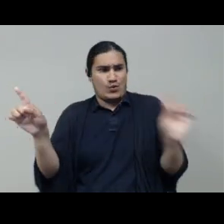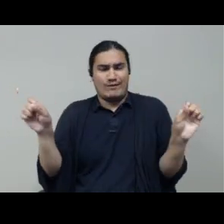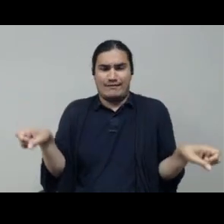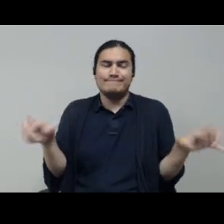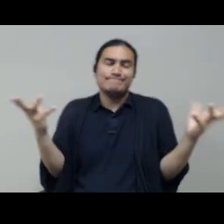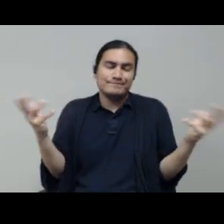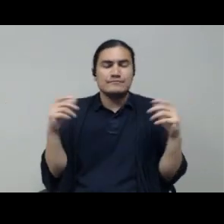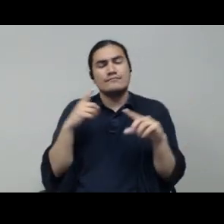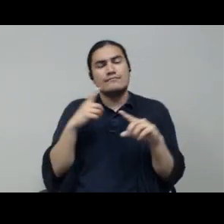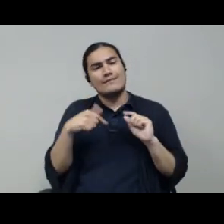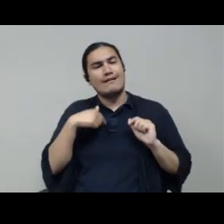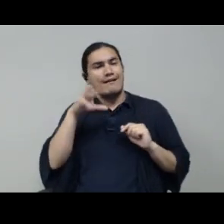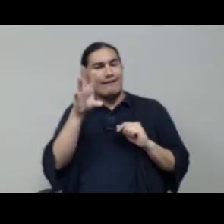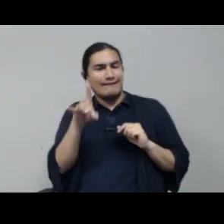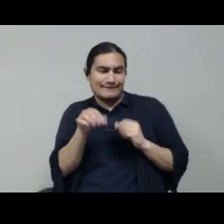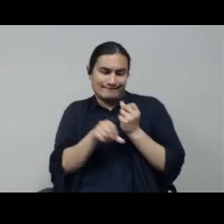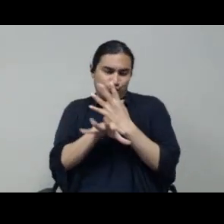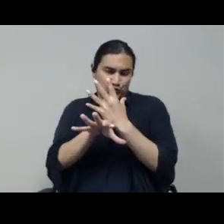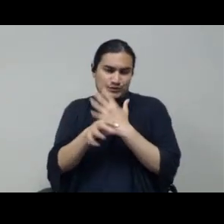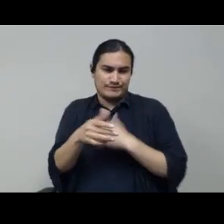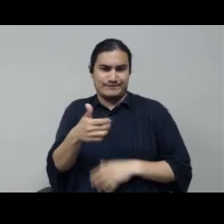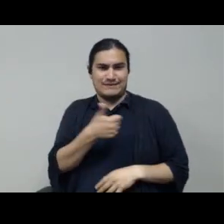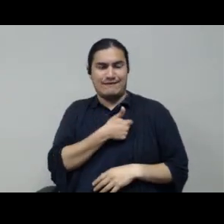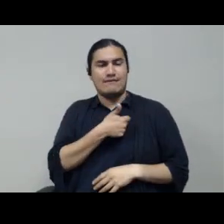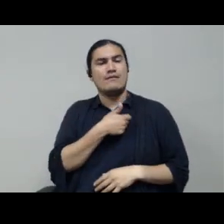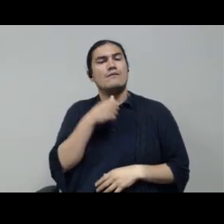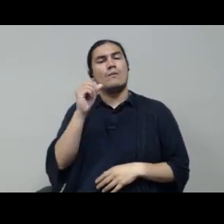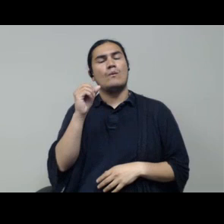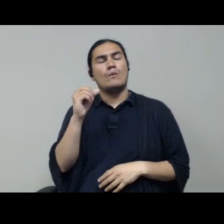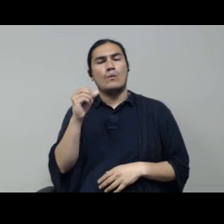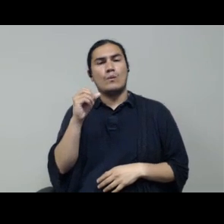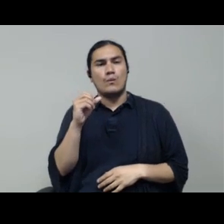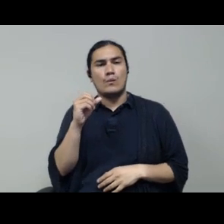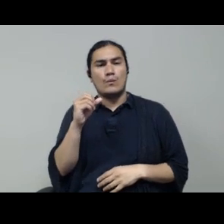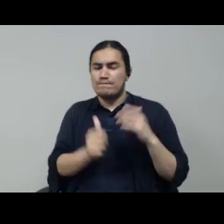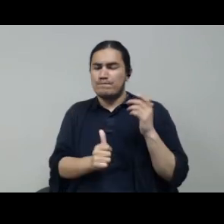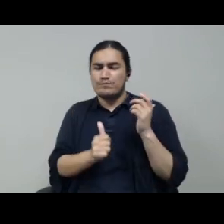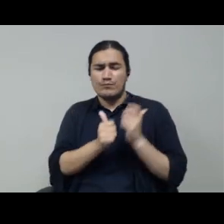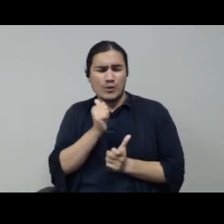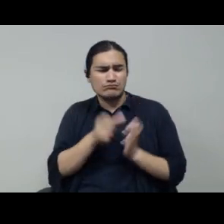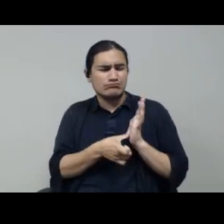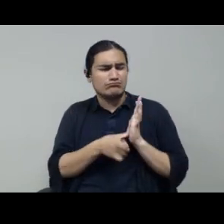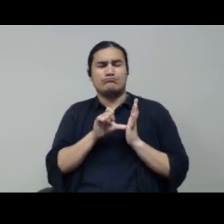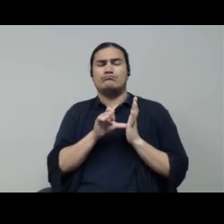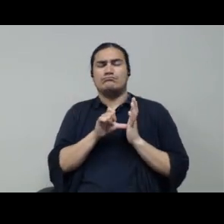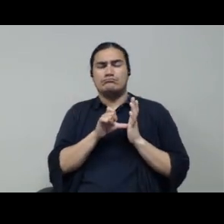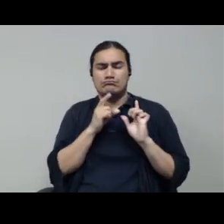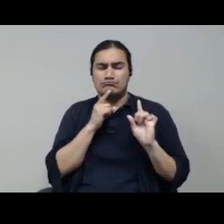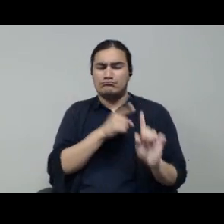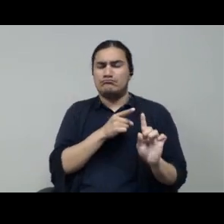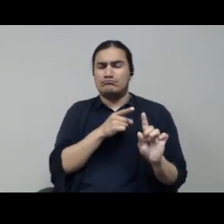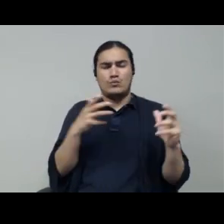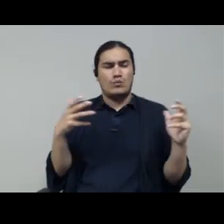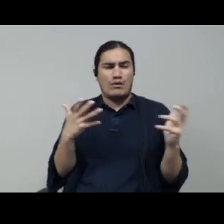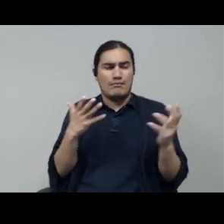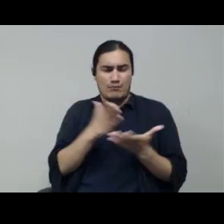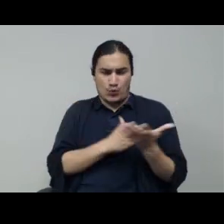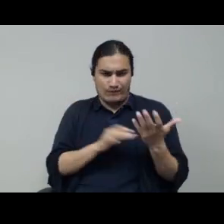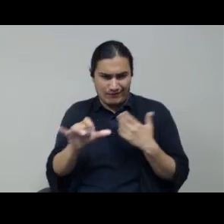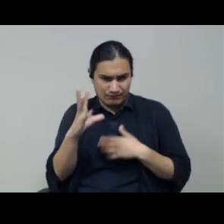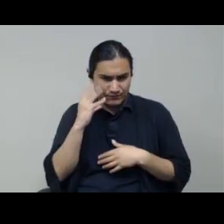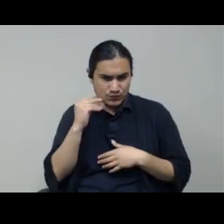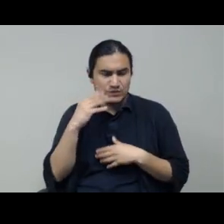I participated virtually, and I think one of the most meaningful and poignant parts of that